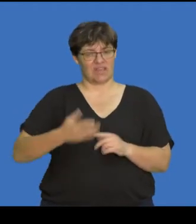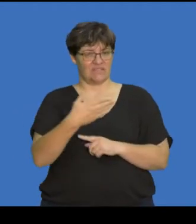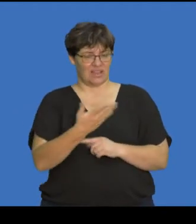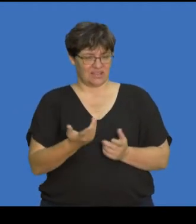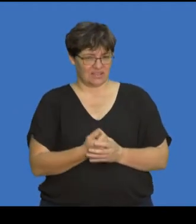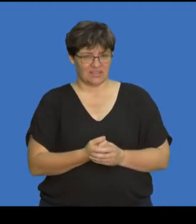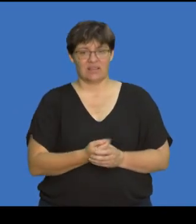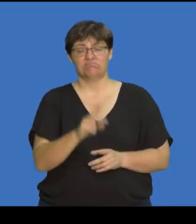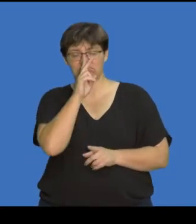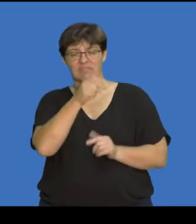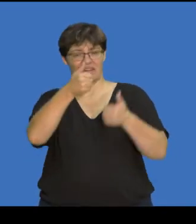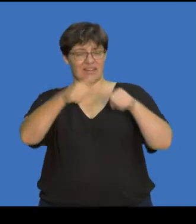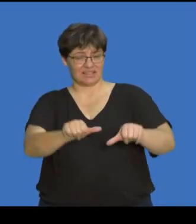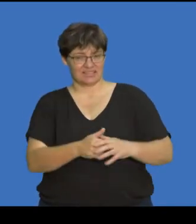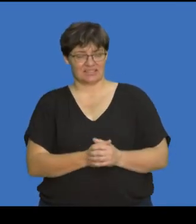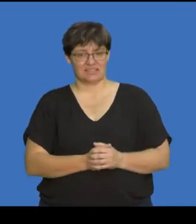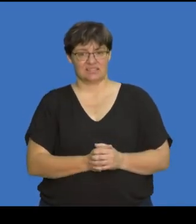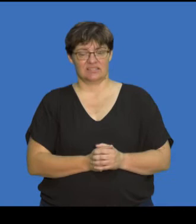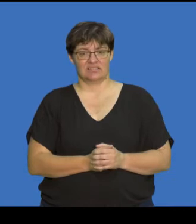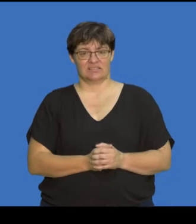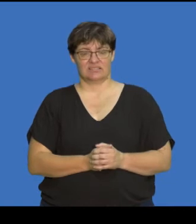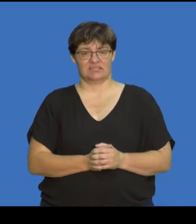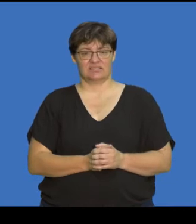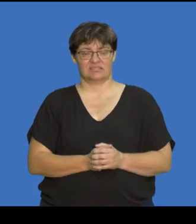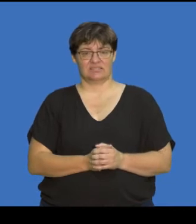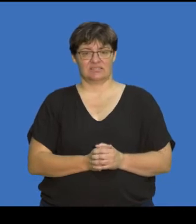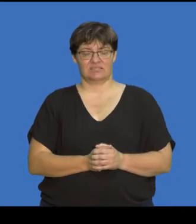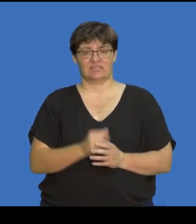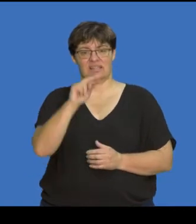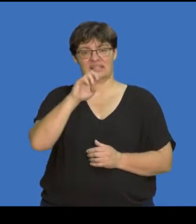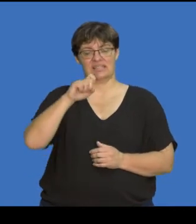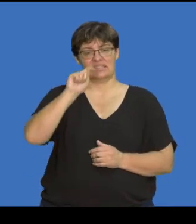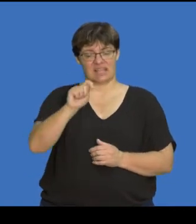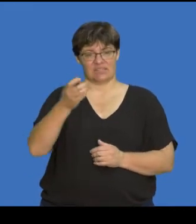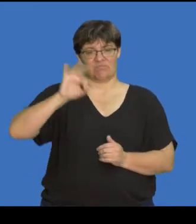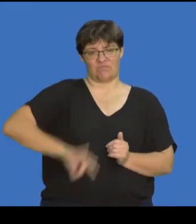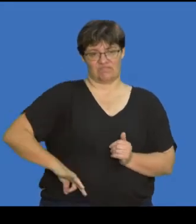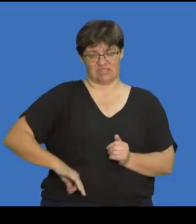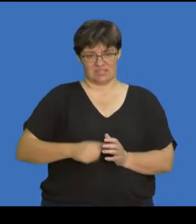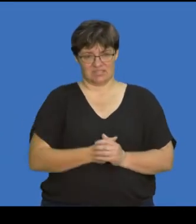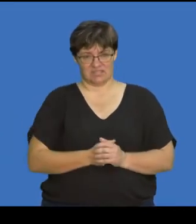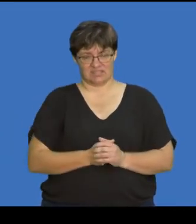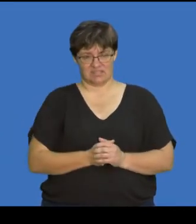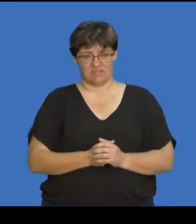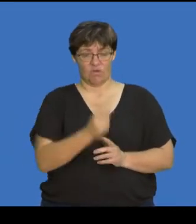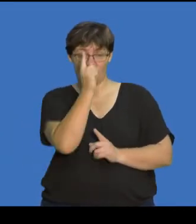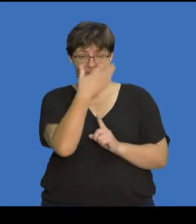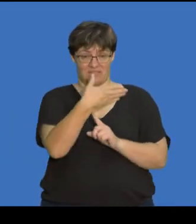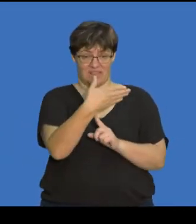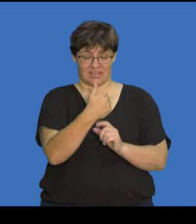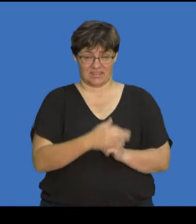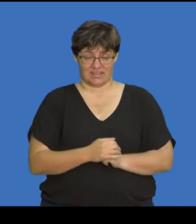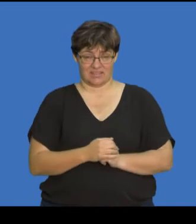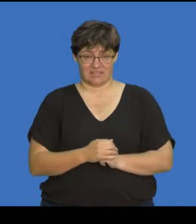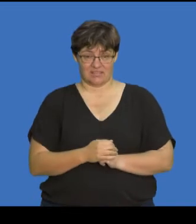one that we look at, again, is the net profit per flag. Now this